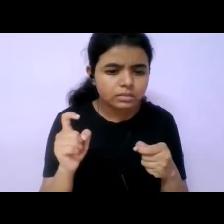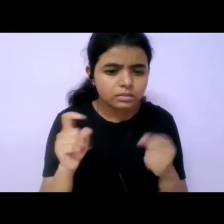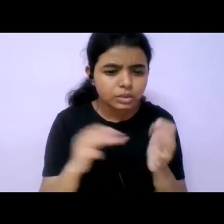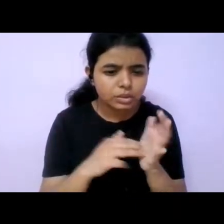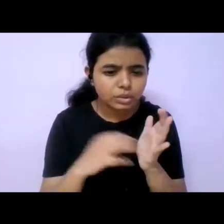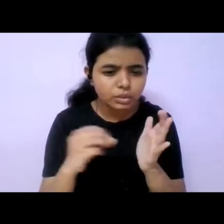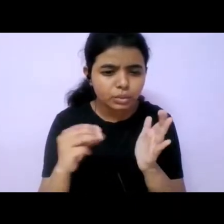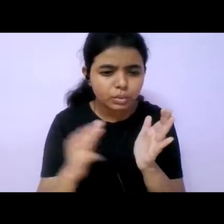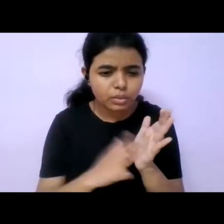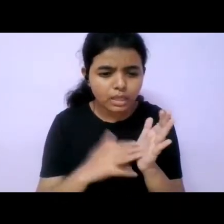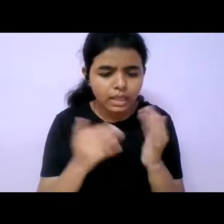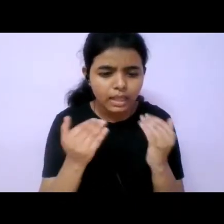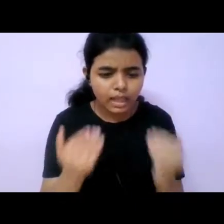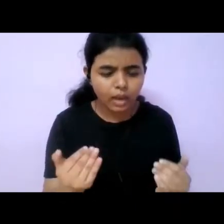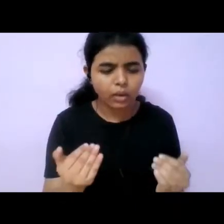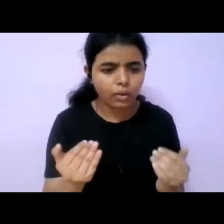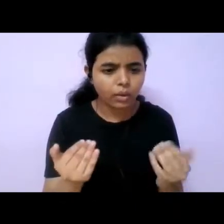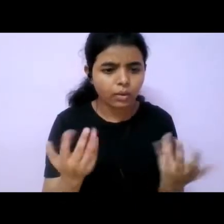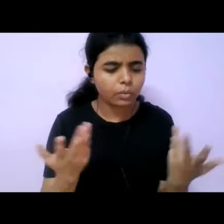Zoom now,